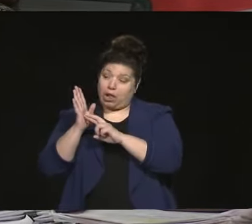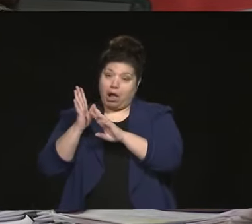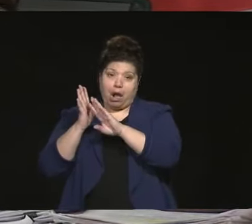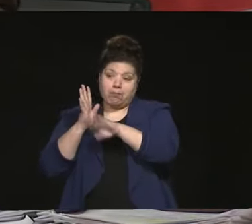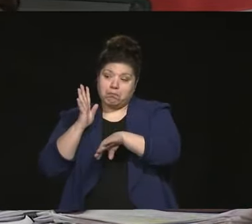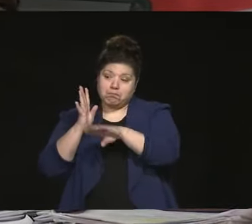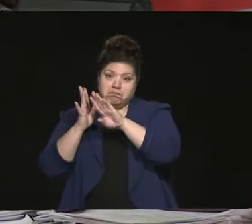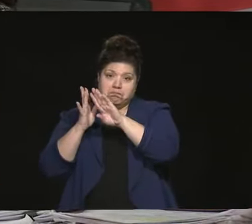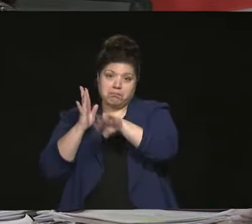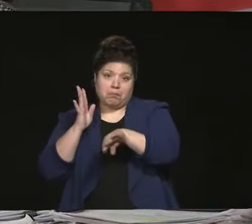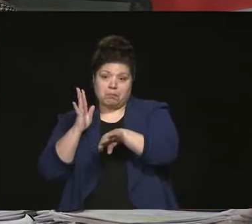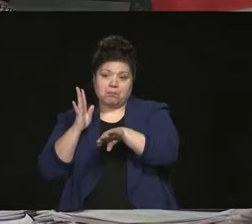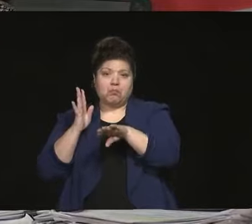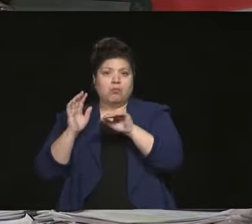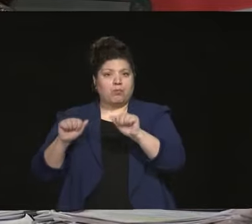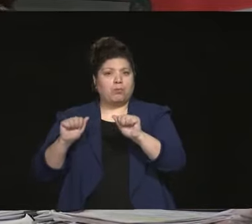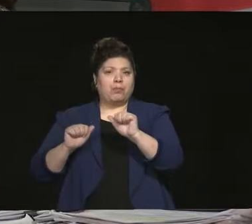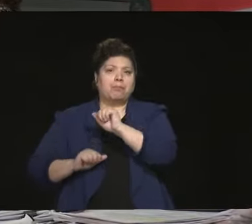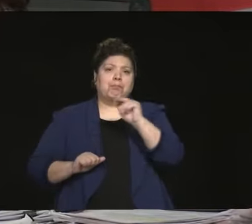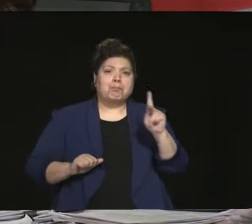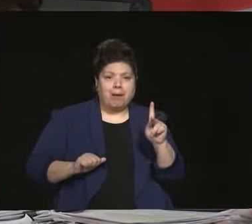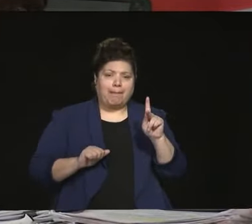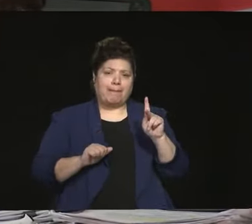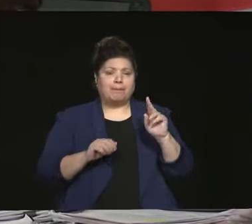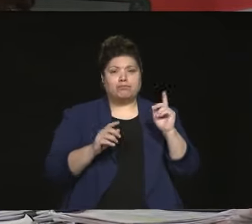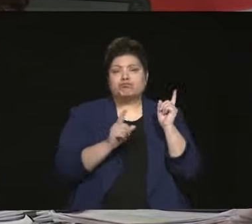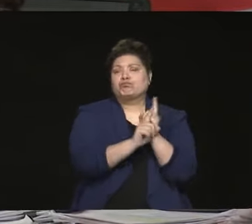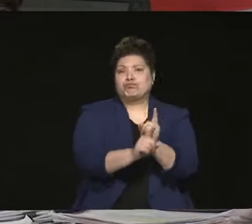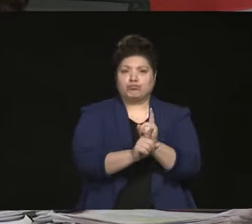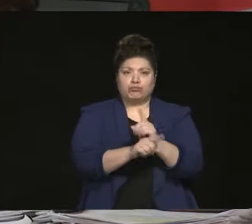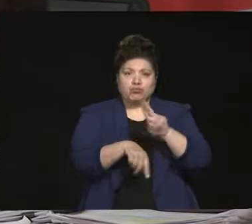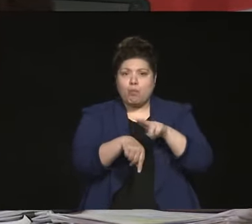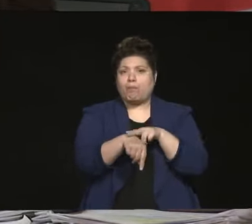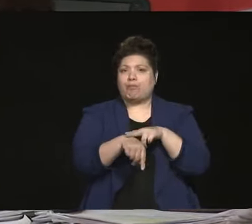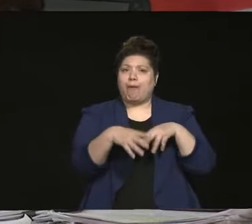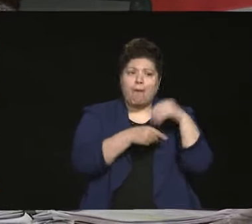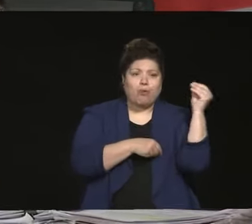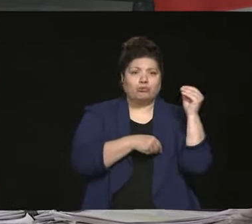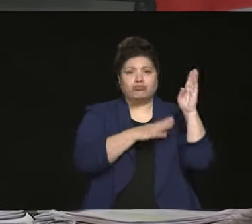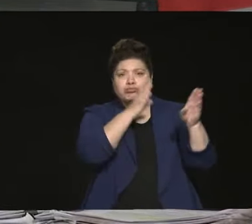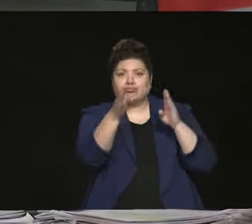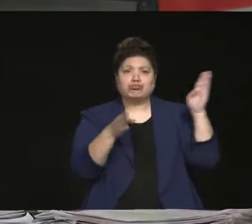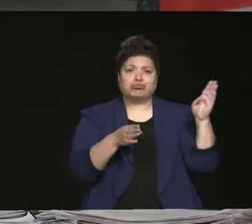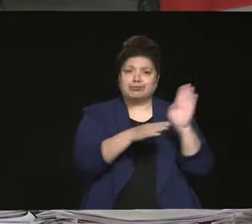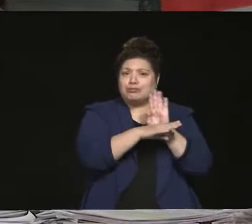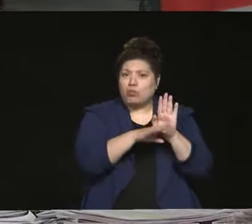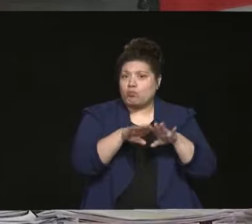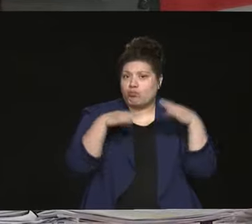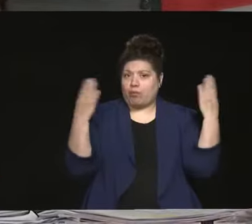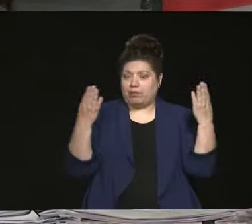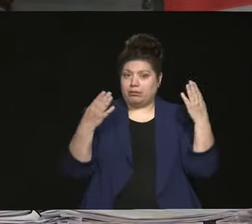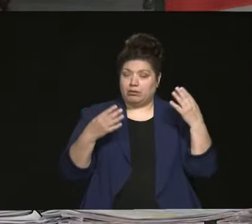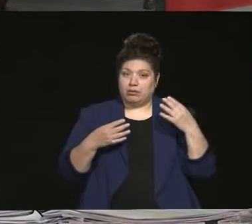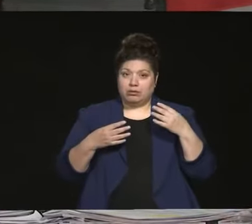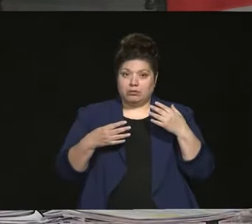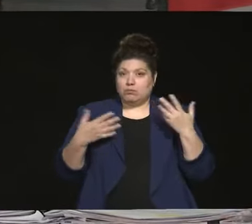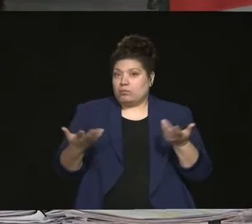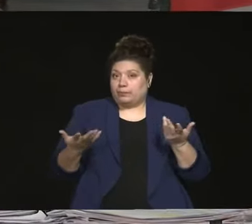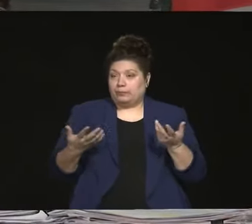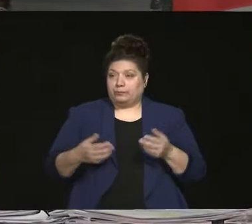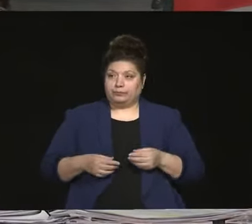being able to return to more normal life? I think there's going to be quite a number of them that we'll be